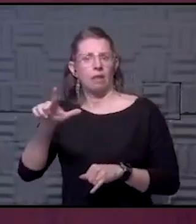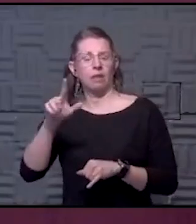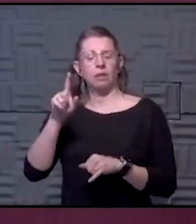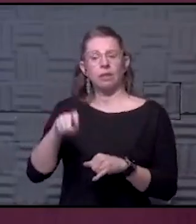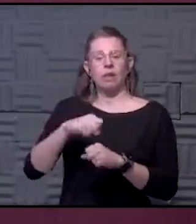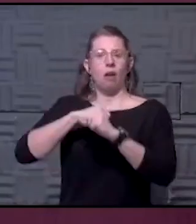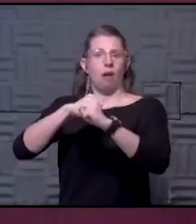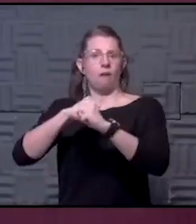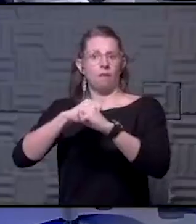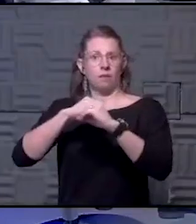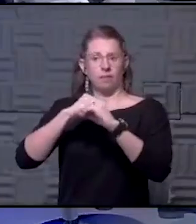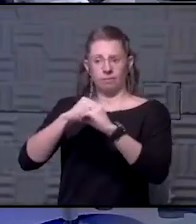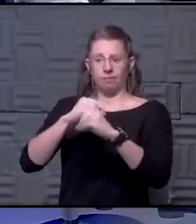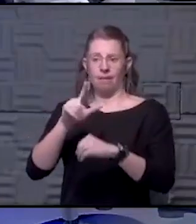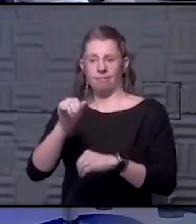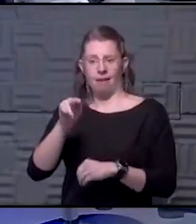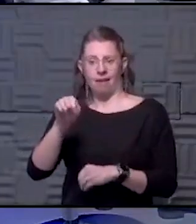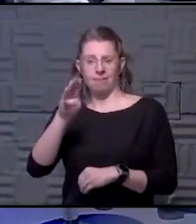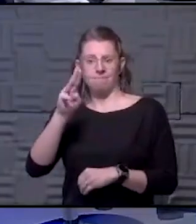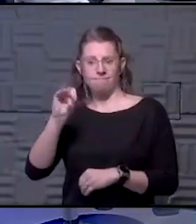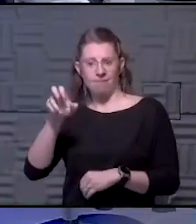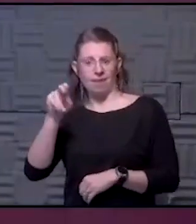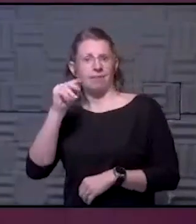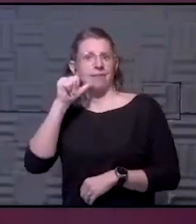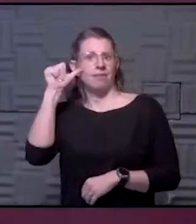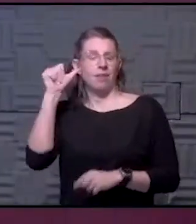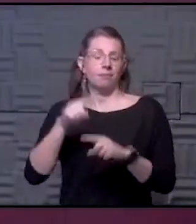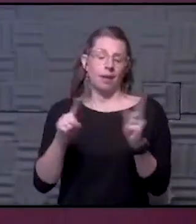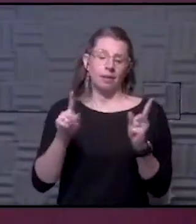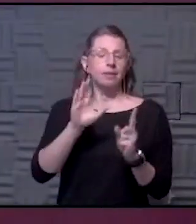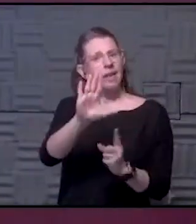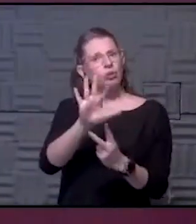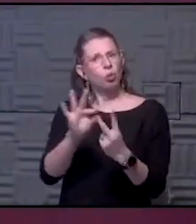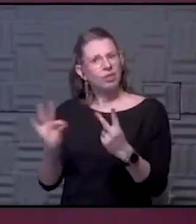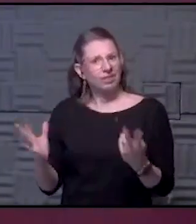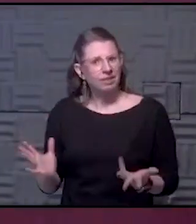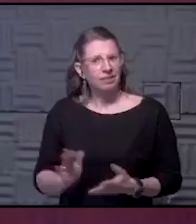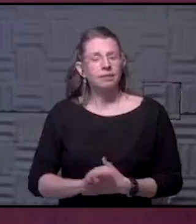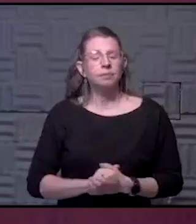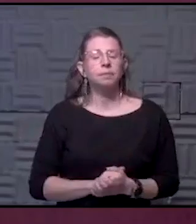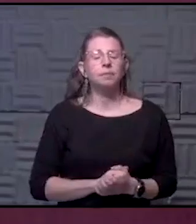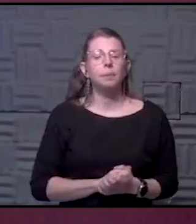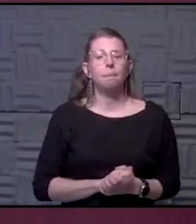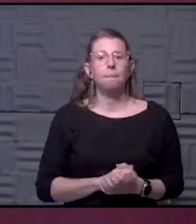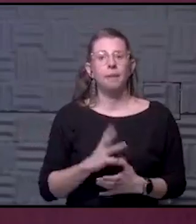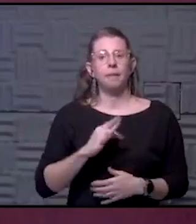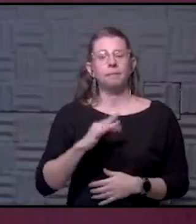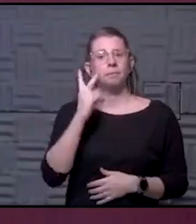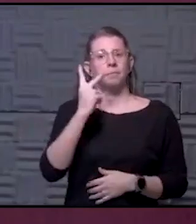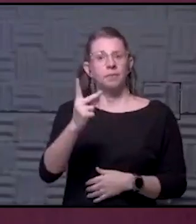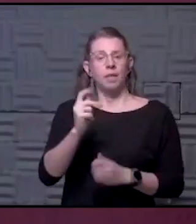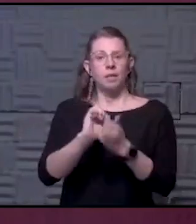maybe yesterday with LDT, but you know what? That's their choice. But it's neat to see the